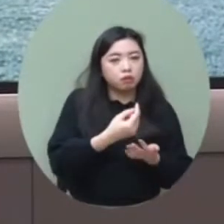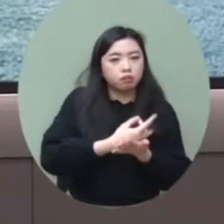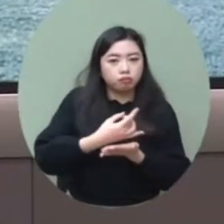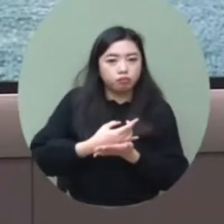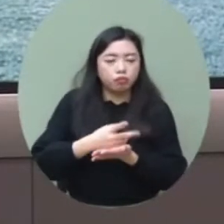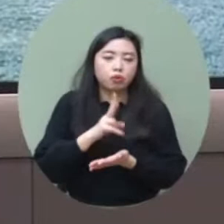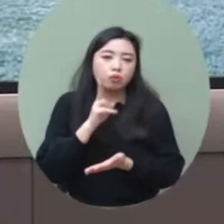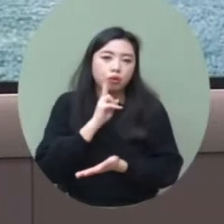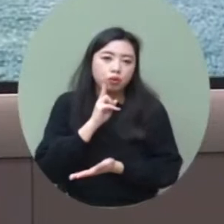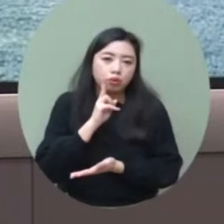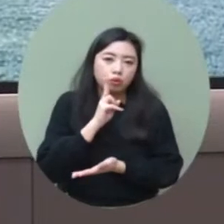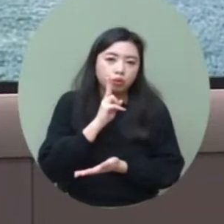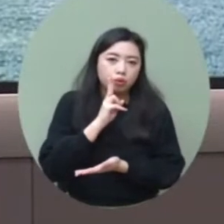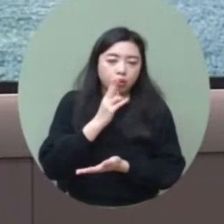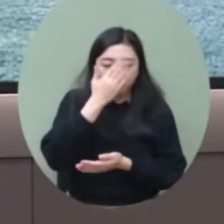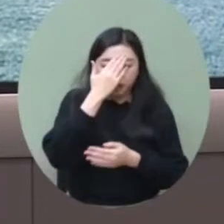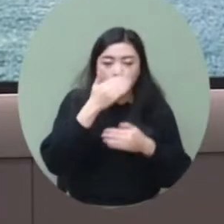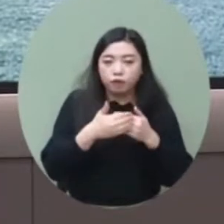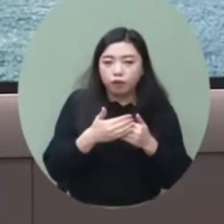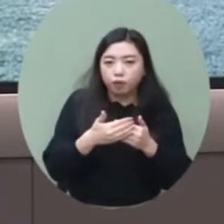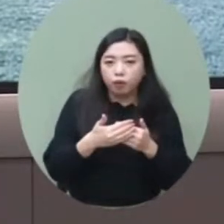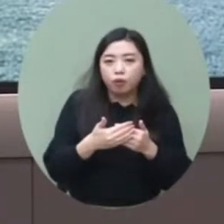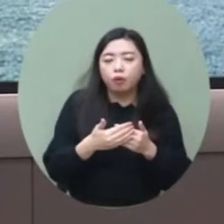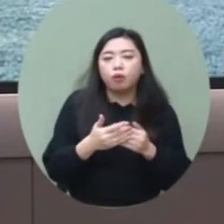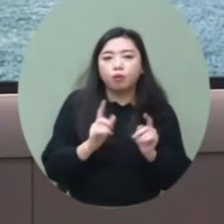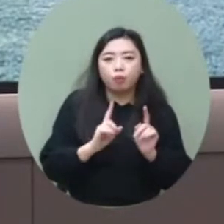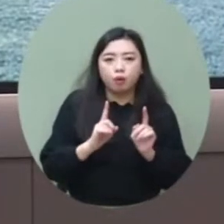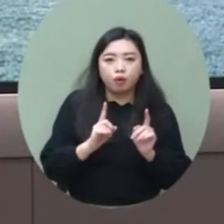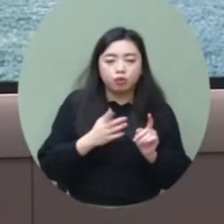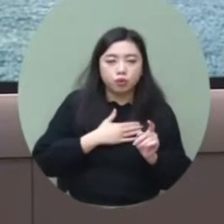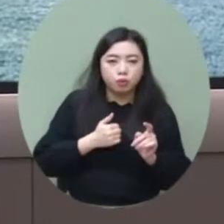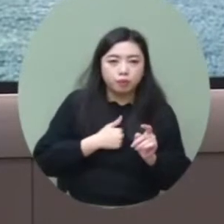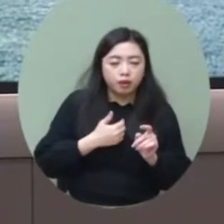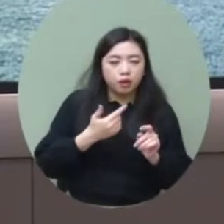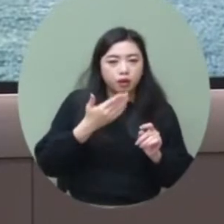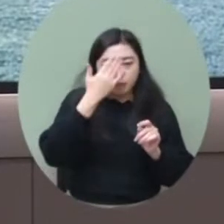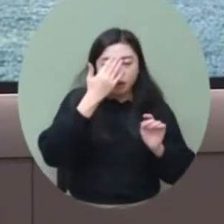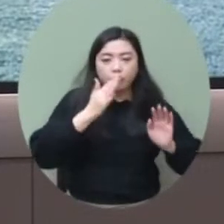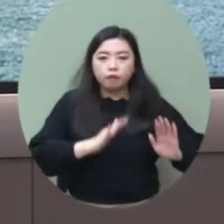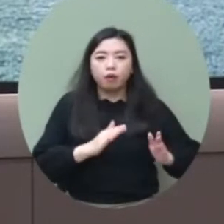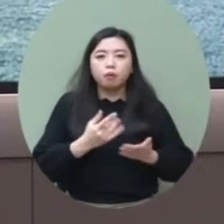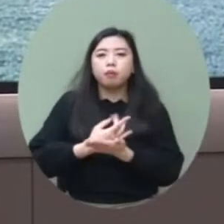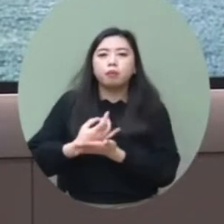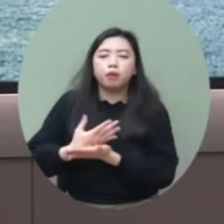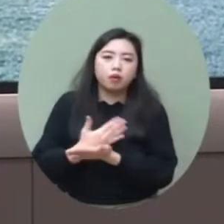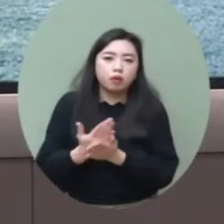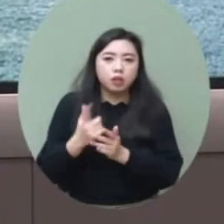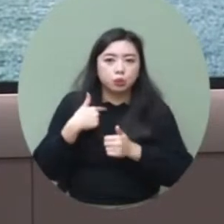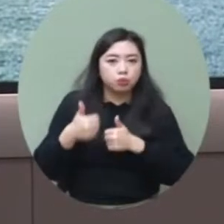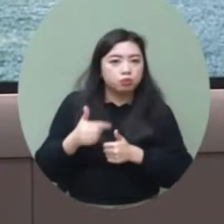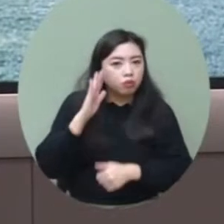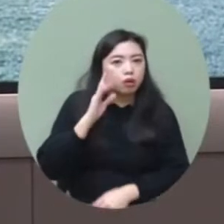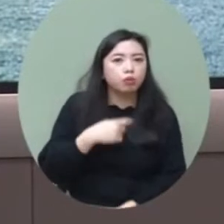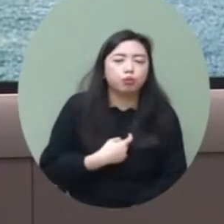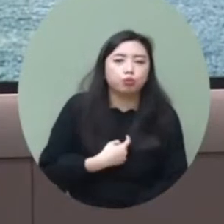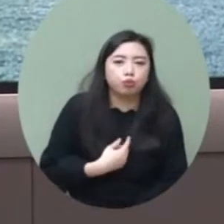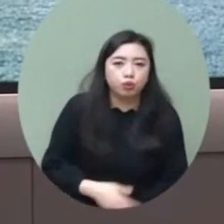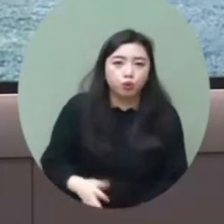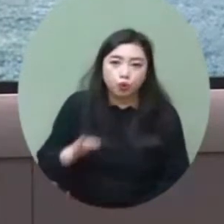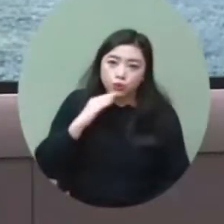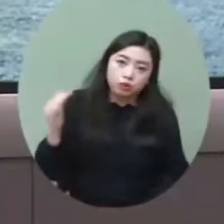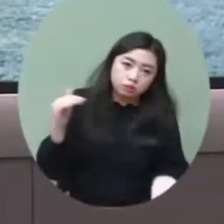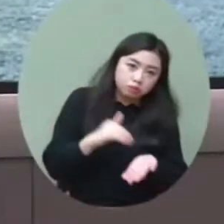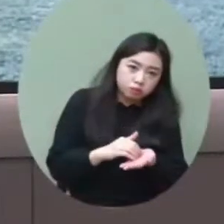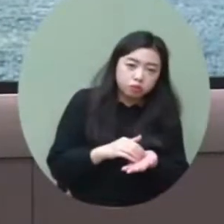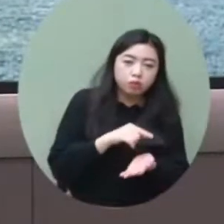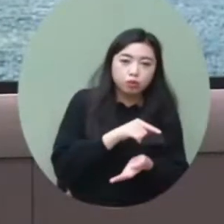And the carer must understand that infection control measures have to be observed during the care